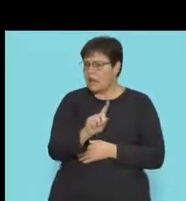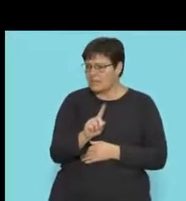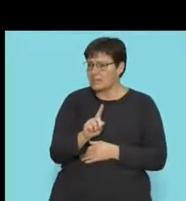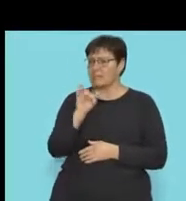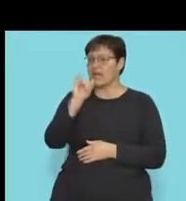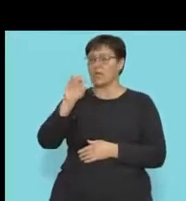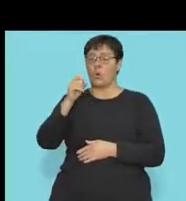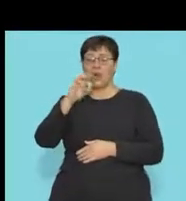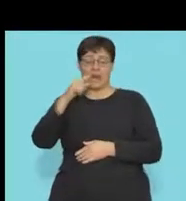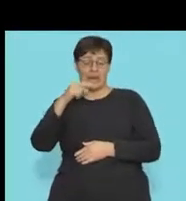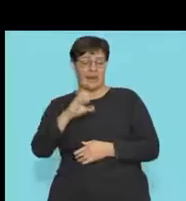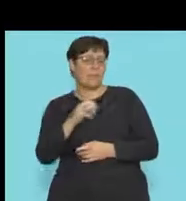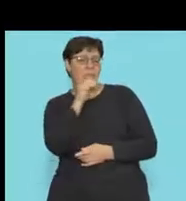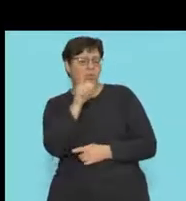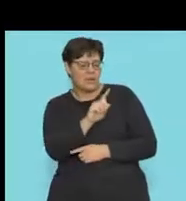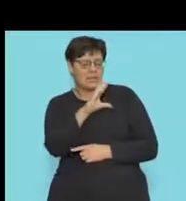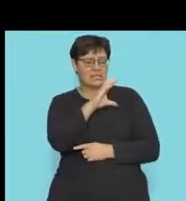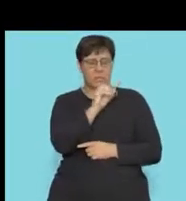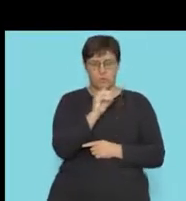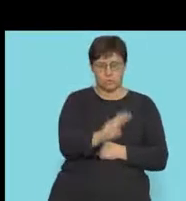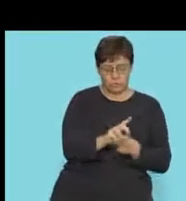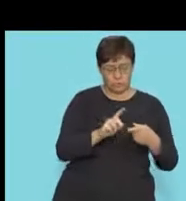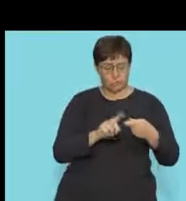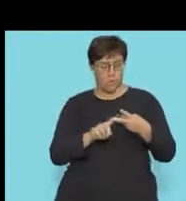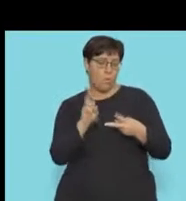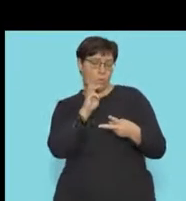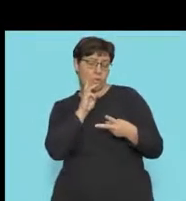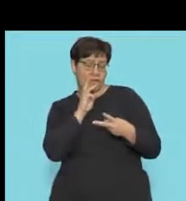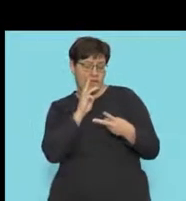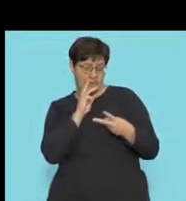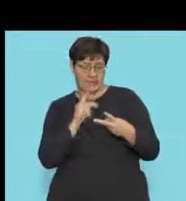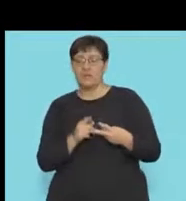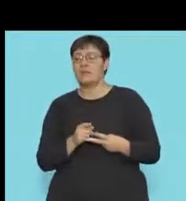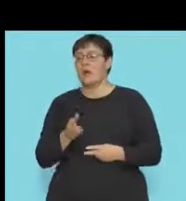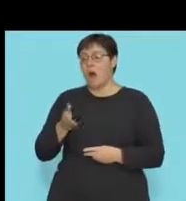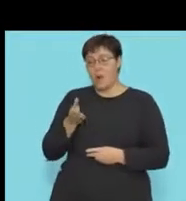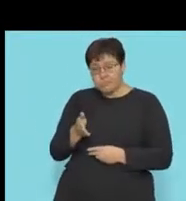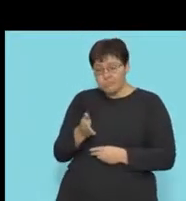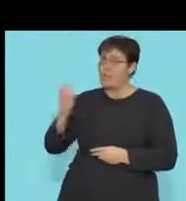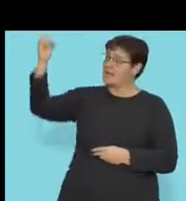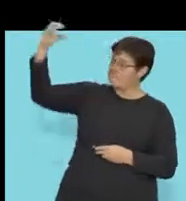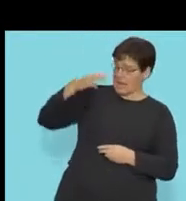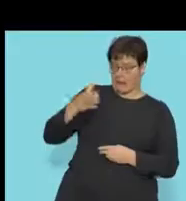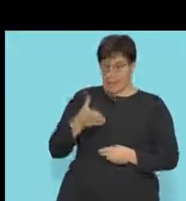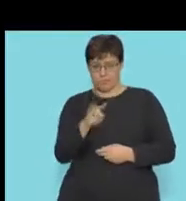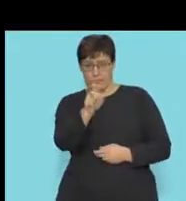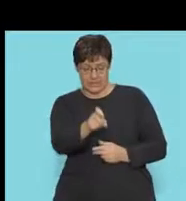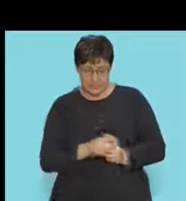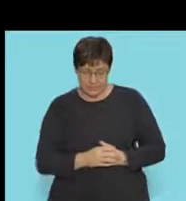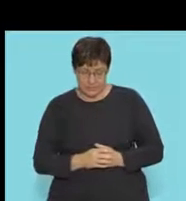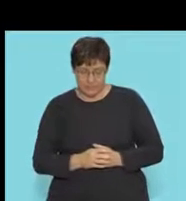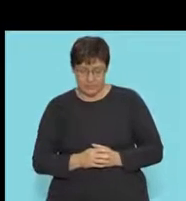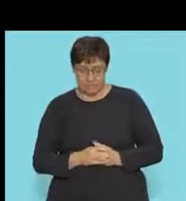inorganic molecules, which are carbon dioxide and water, in the presence of sunlight.